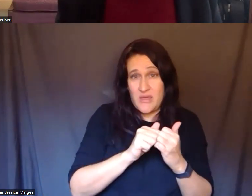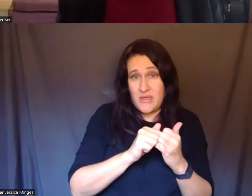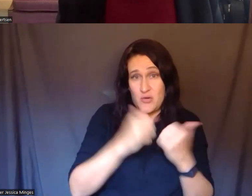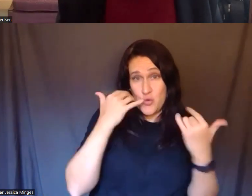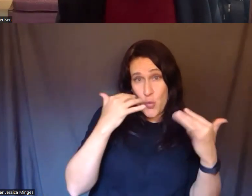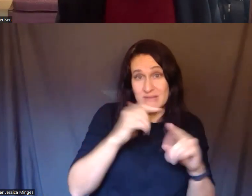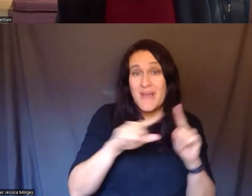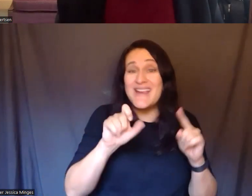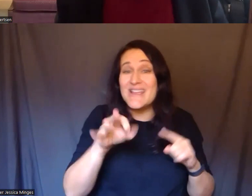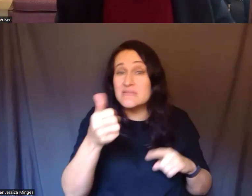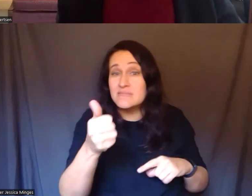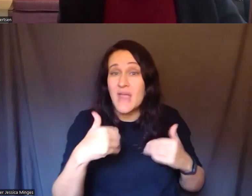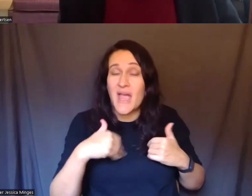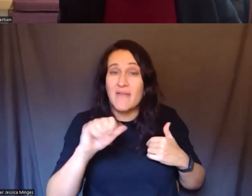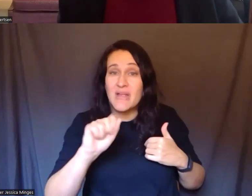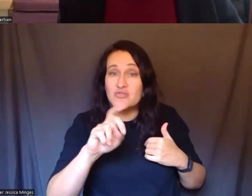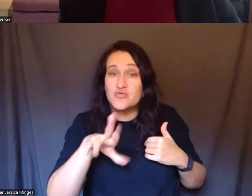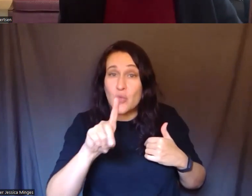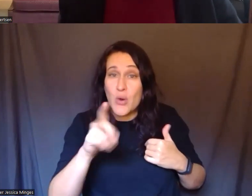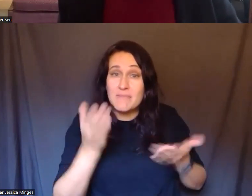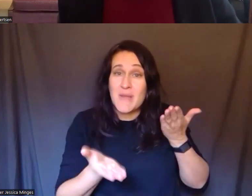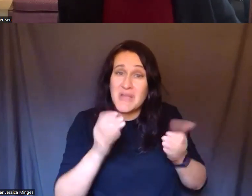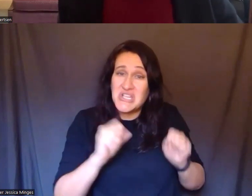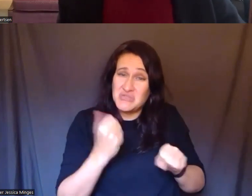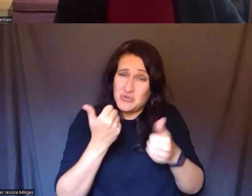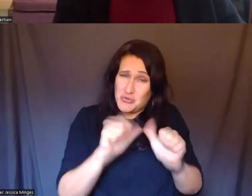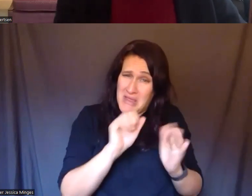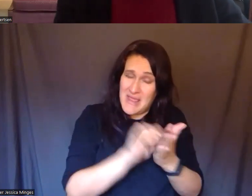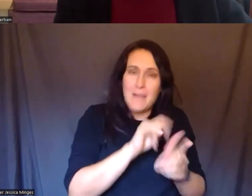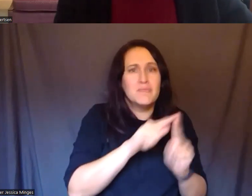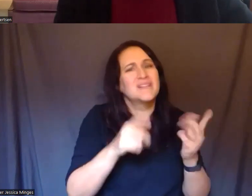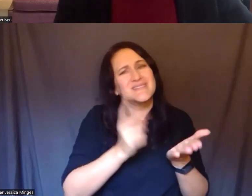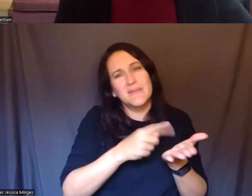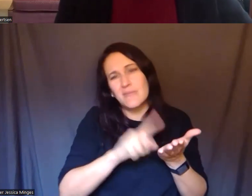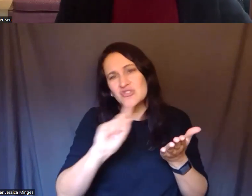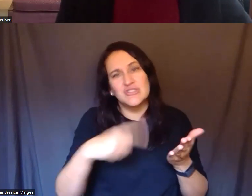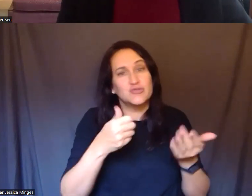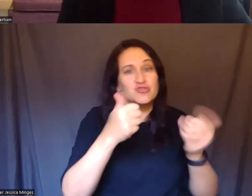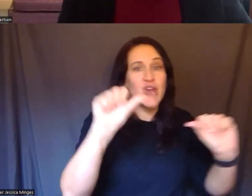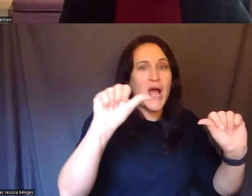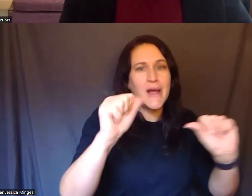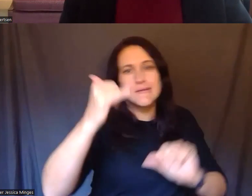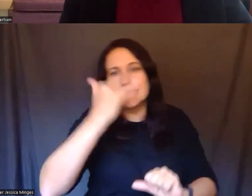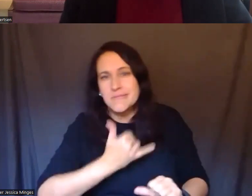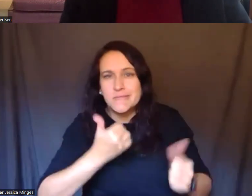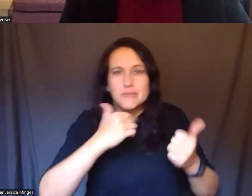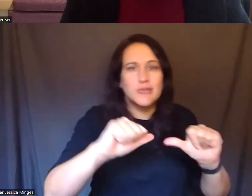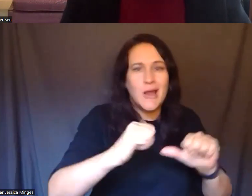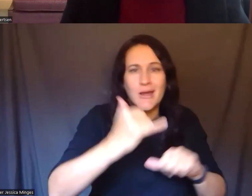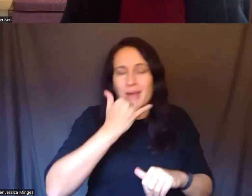phone, you might want to try that. Also, a lot of this is trial and error, and it takes time.